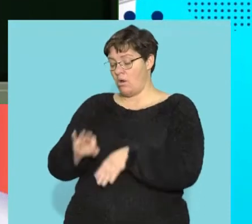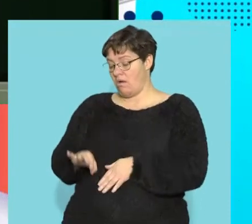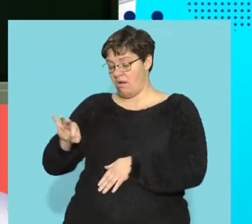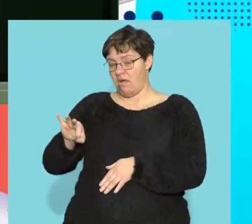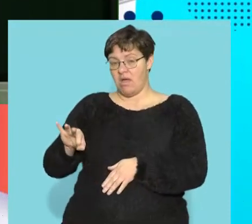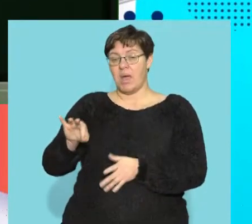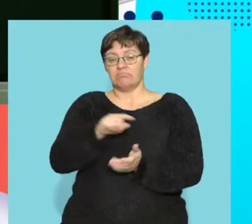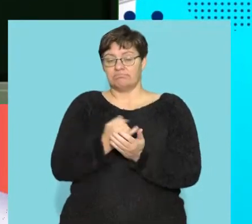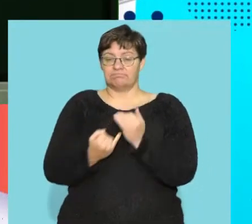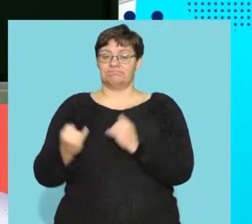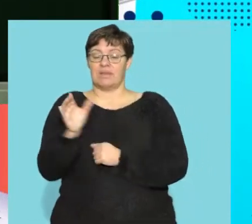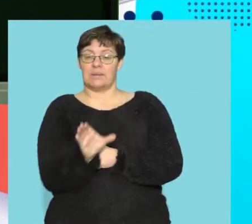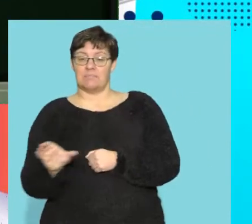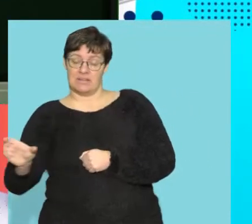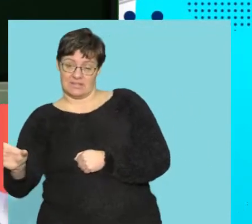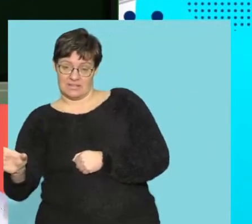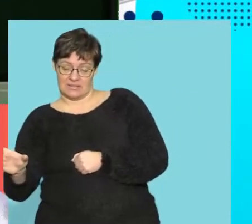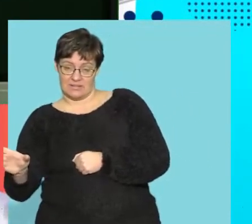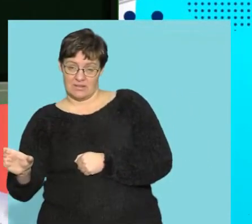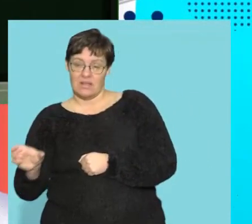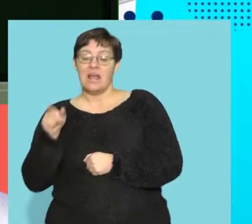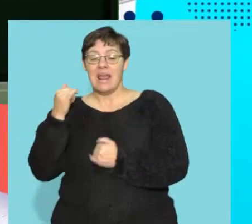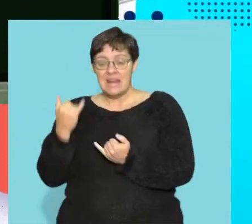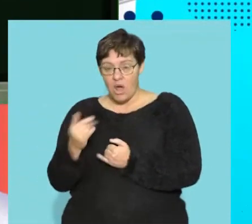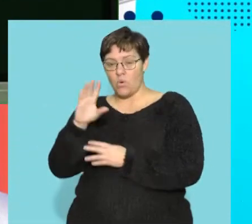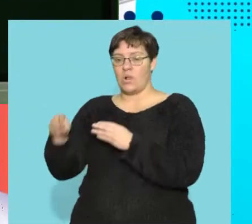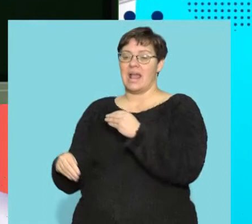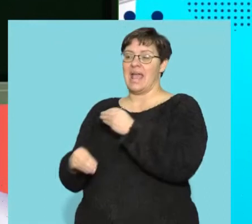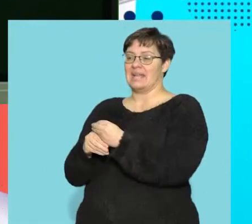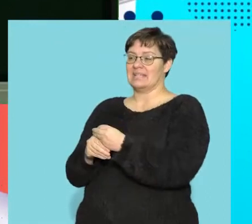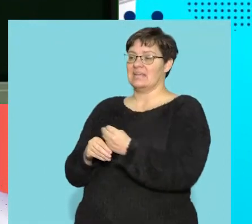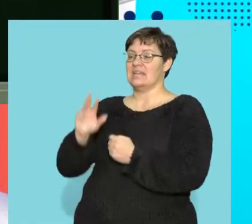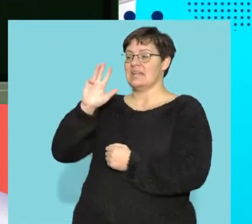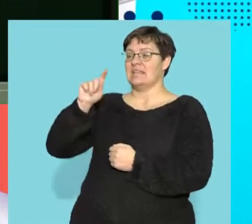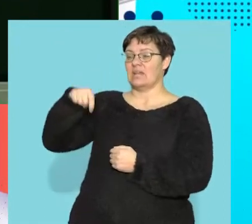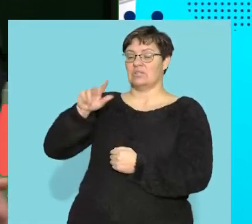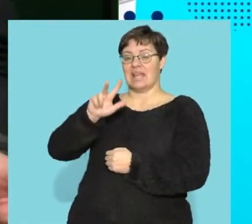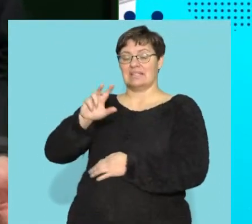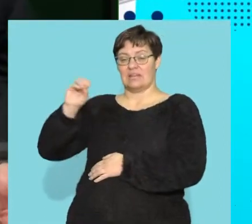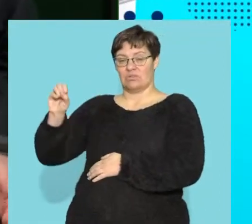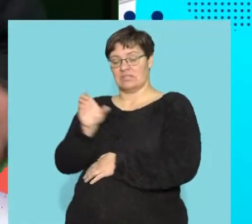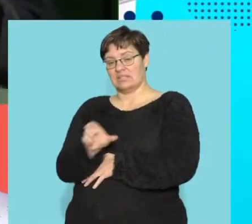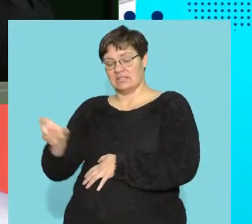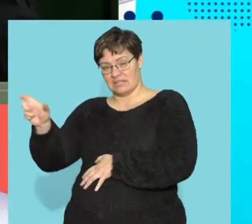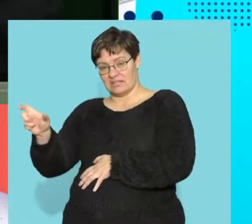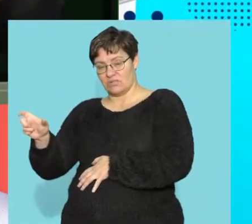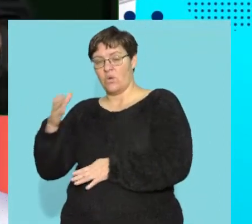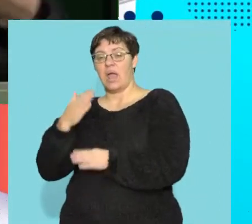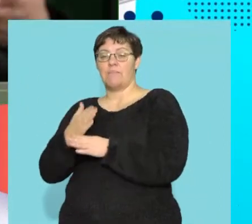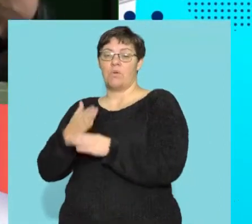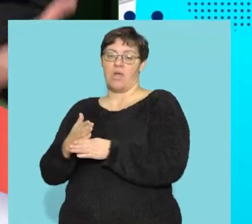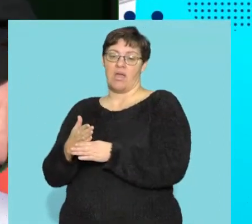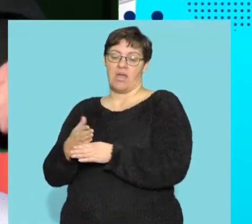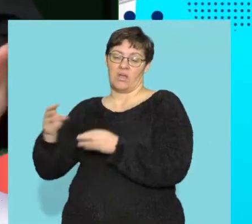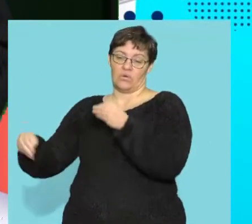expense. In that case, you would then add the 9,800 to your employer's contribution. The effect